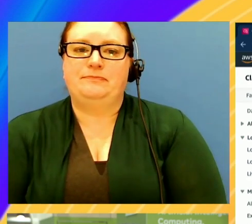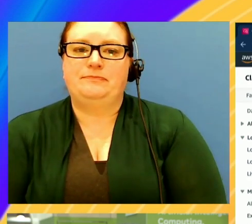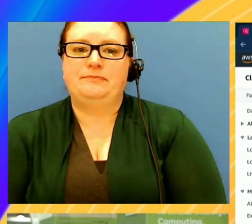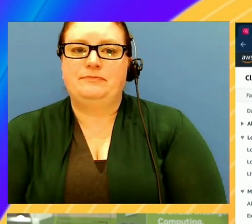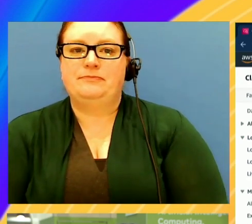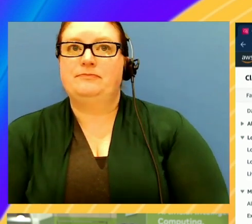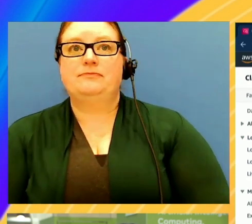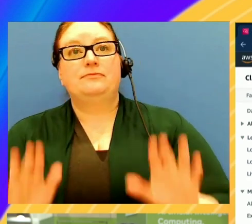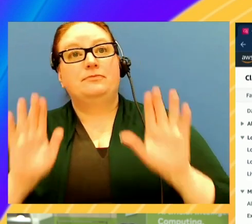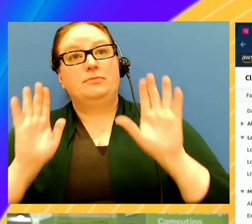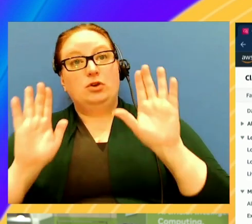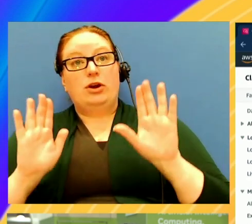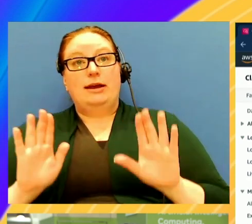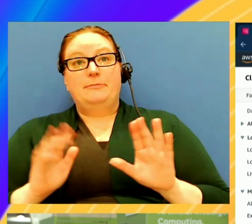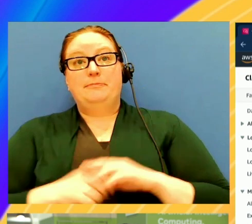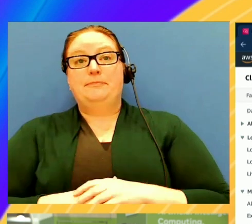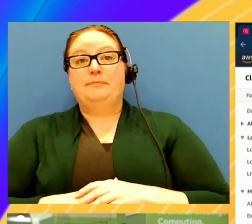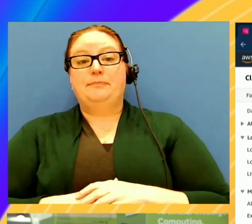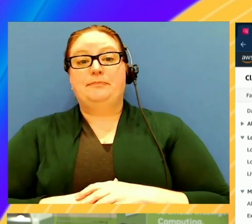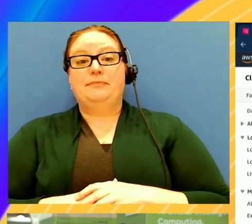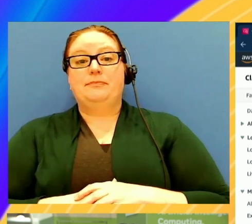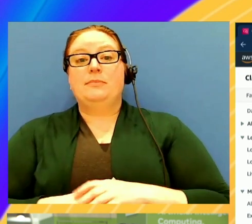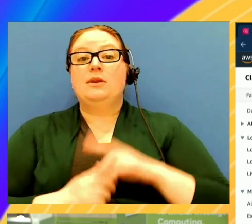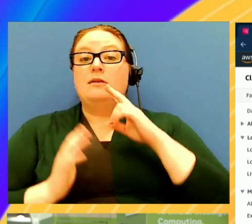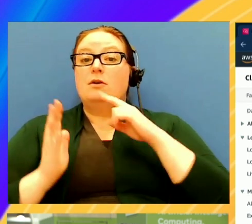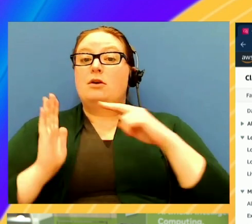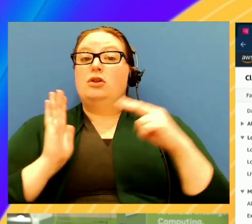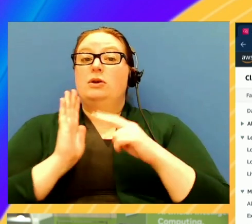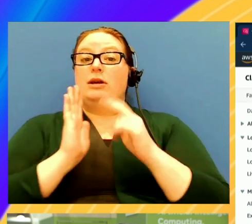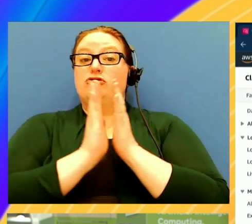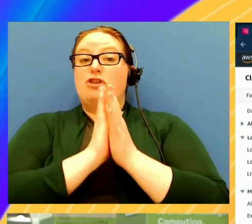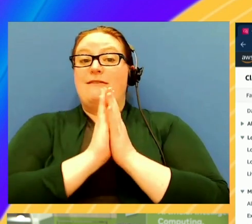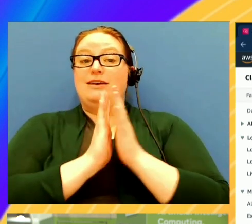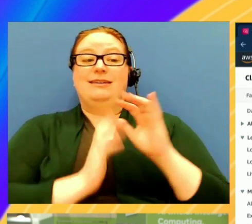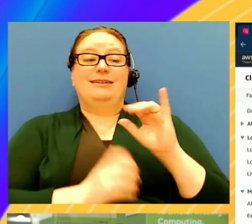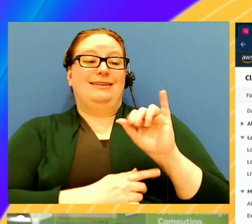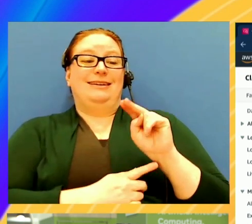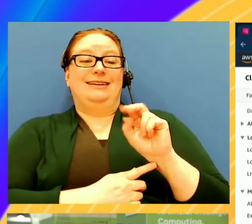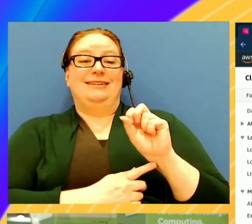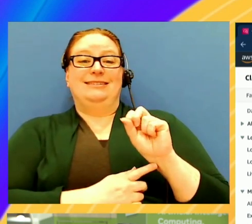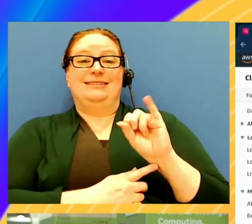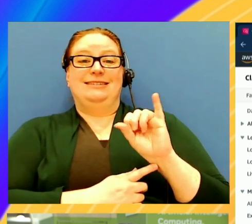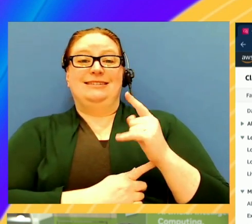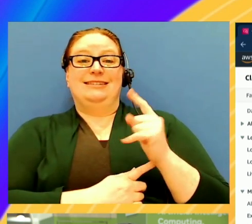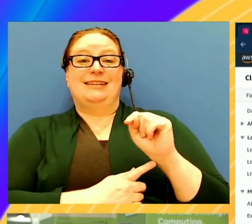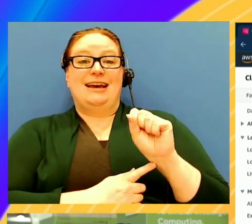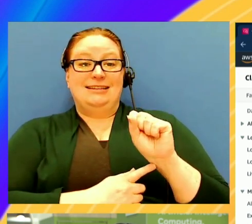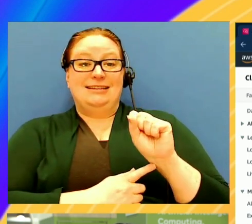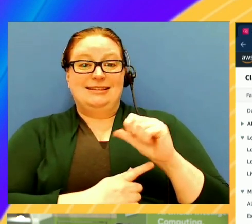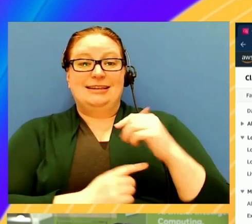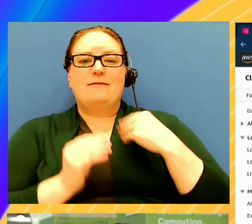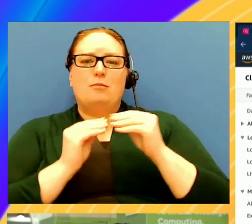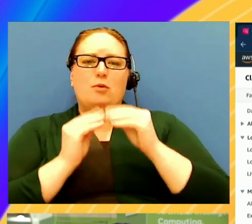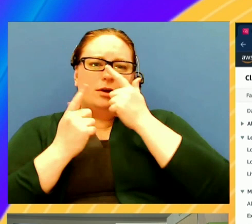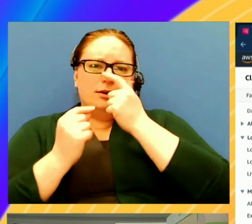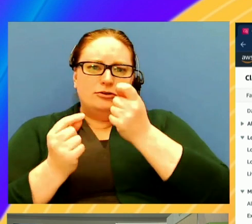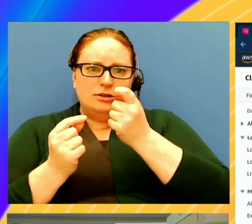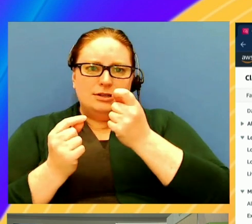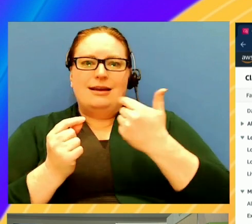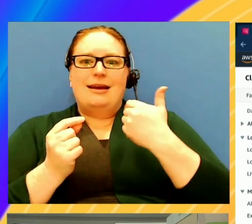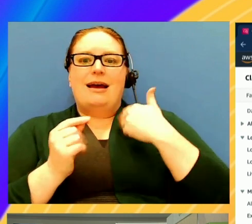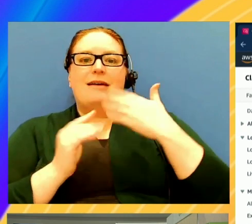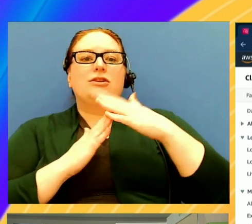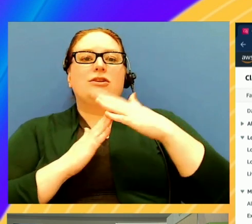Great. Yeah. And if you go over to the Traffic Insights tab, you find something even more interesting here. You find the top